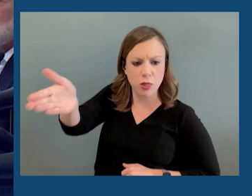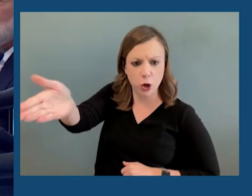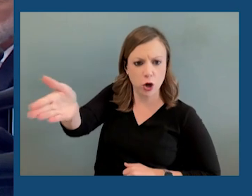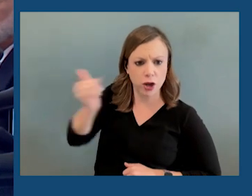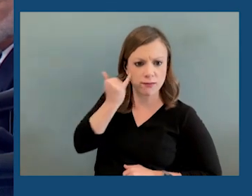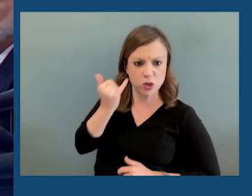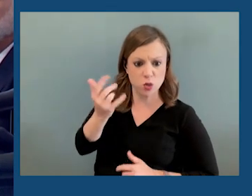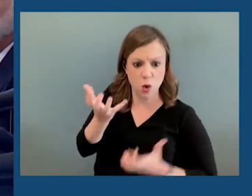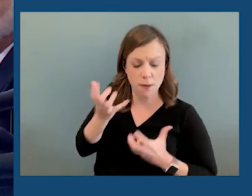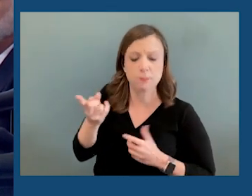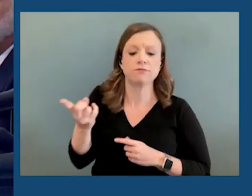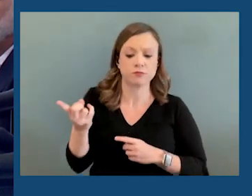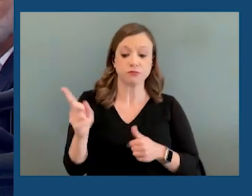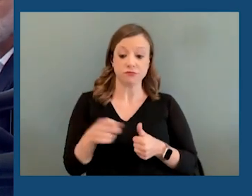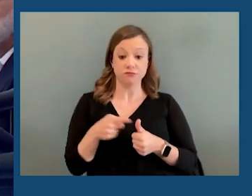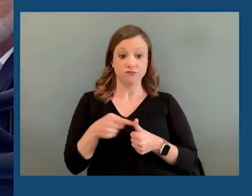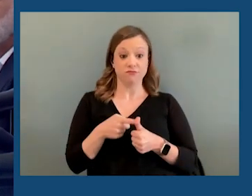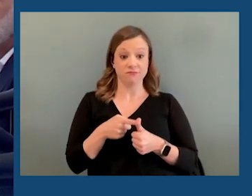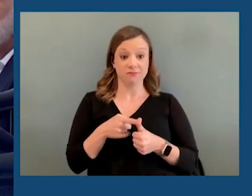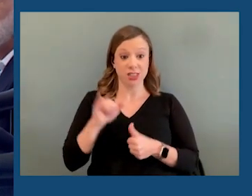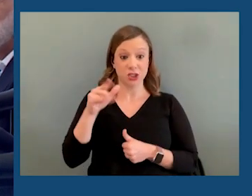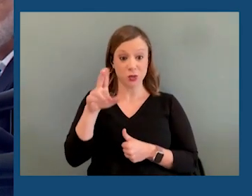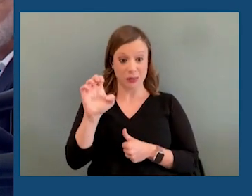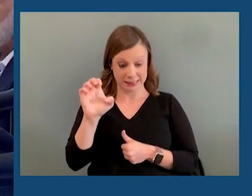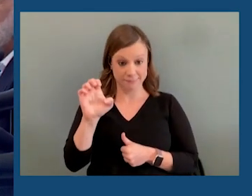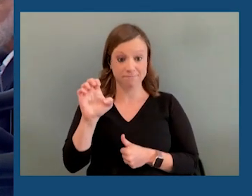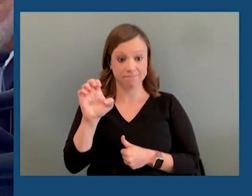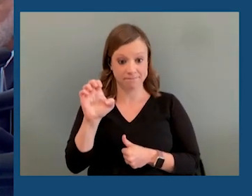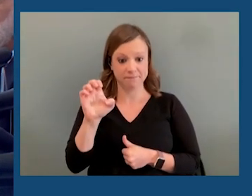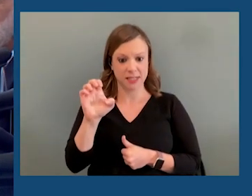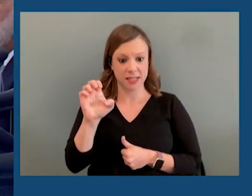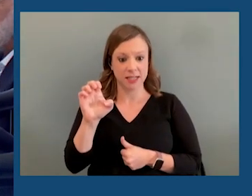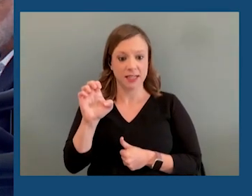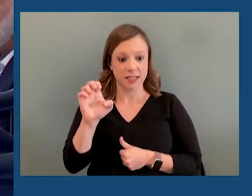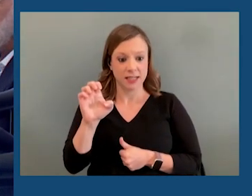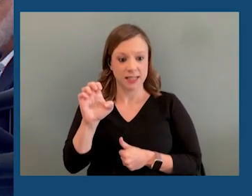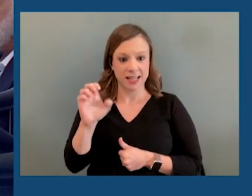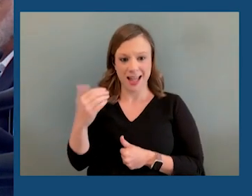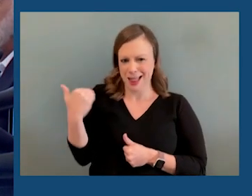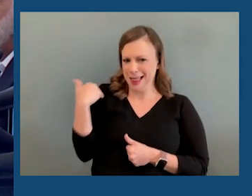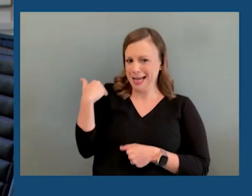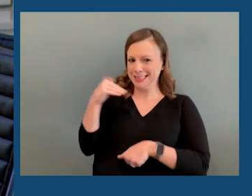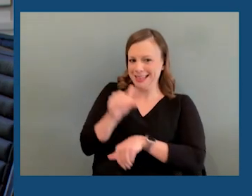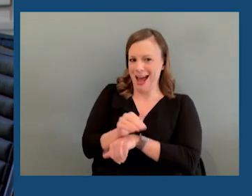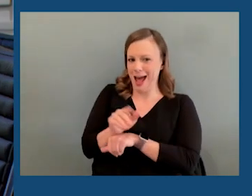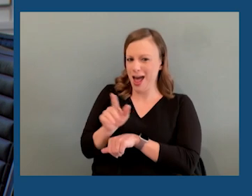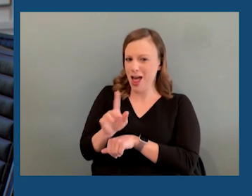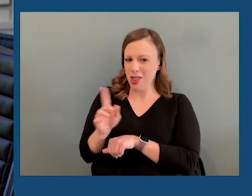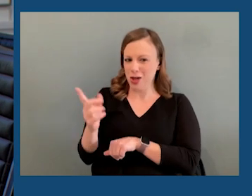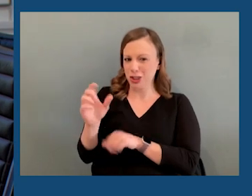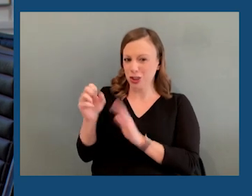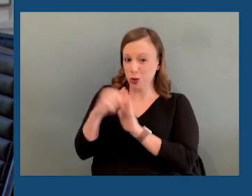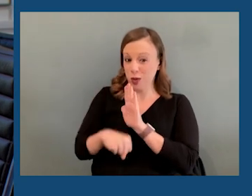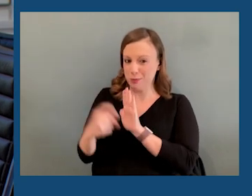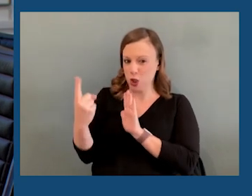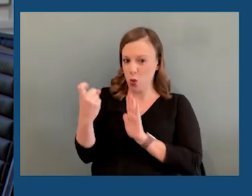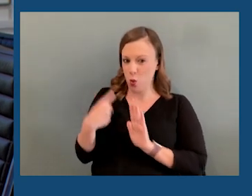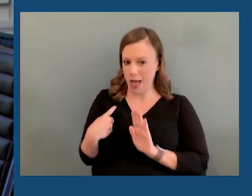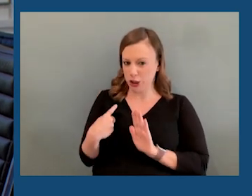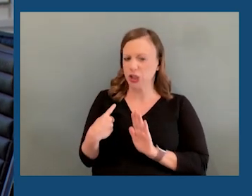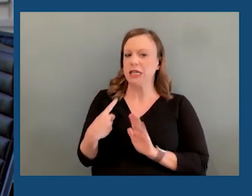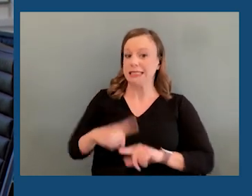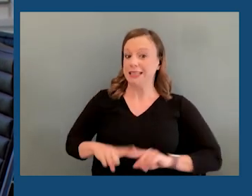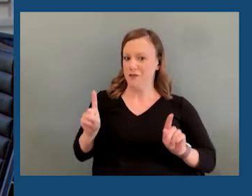Okay, first of all, Julie, you scripted me differently last night, so I'm going to first answer the question you asked me last night, and